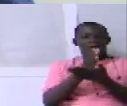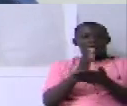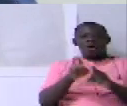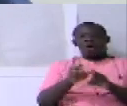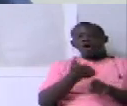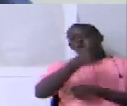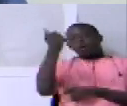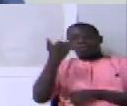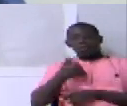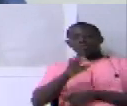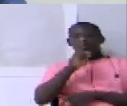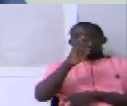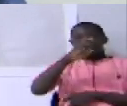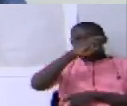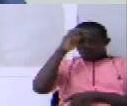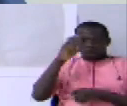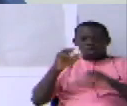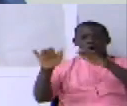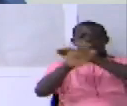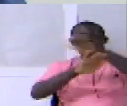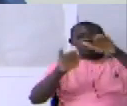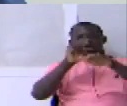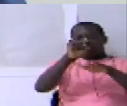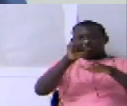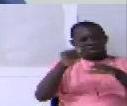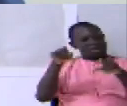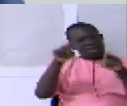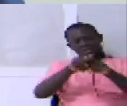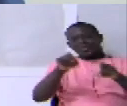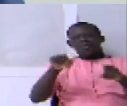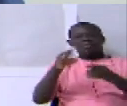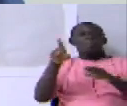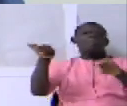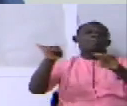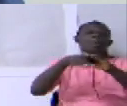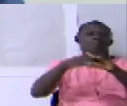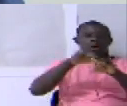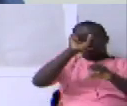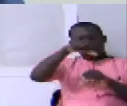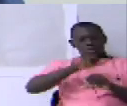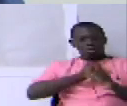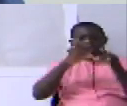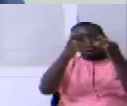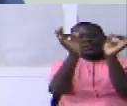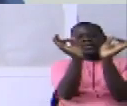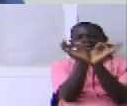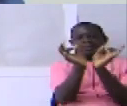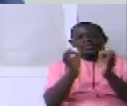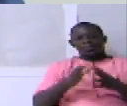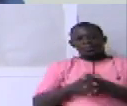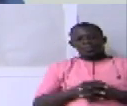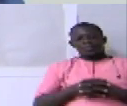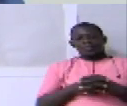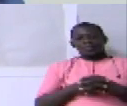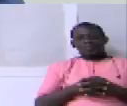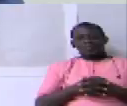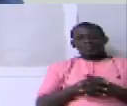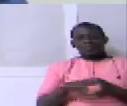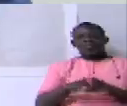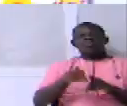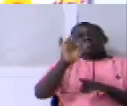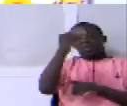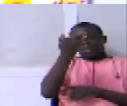Bari teborno la nyintonya mako meni do ko kete kodo. Wol fanal betela ka fo ni telle do ko nyintamandi nyola.